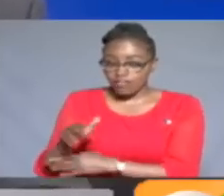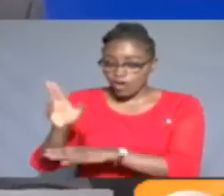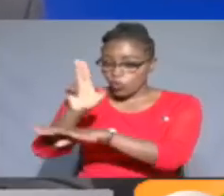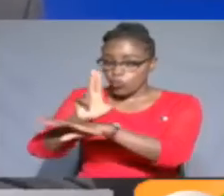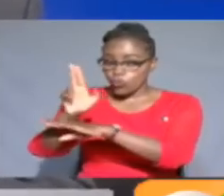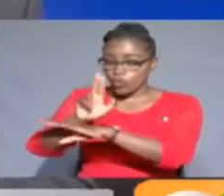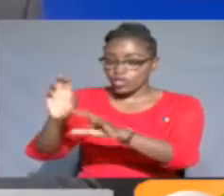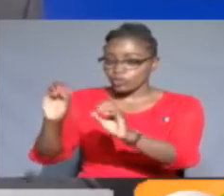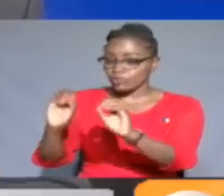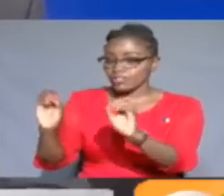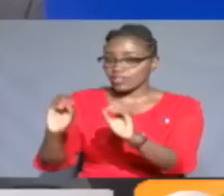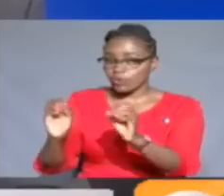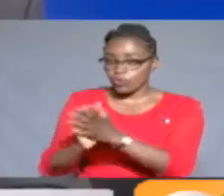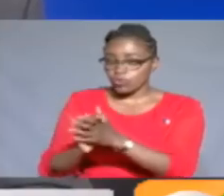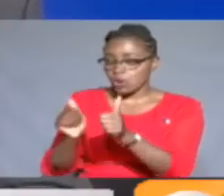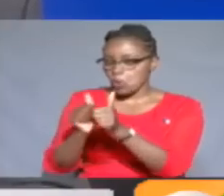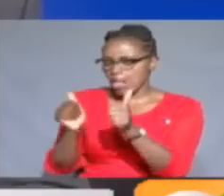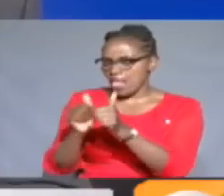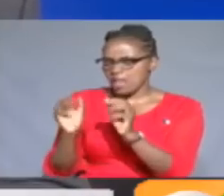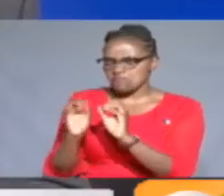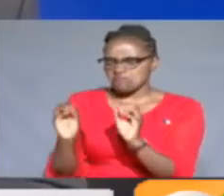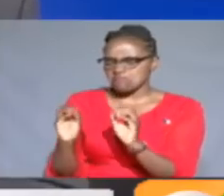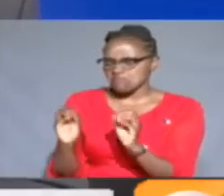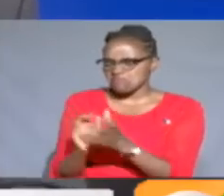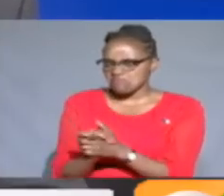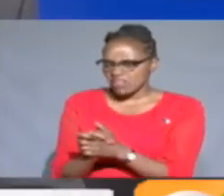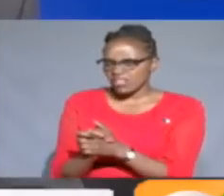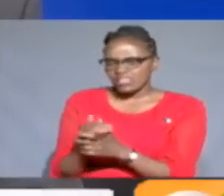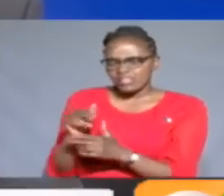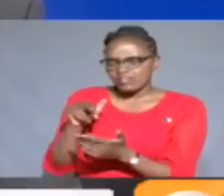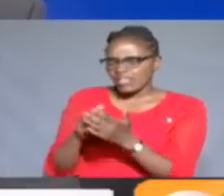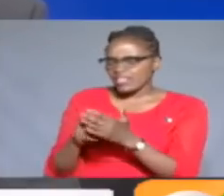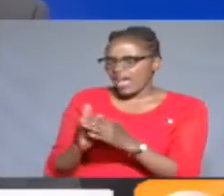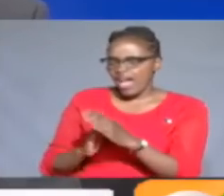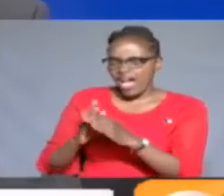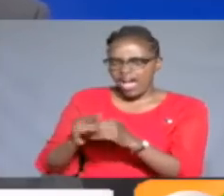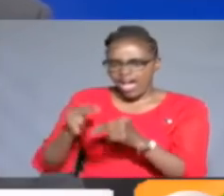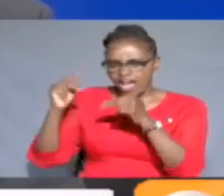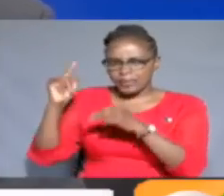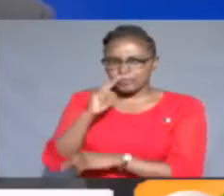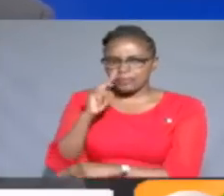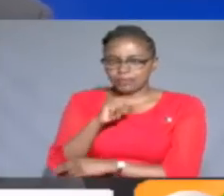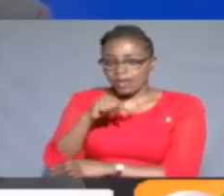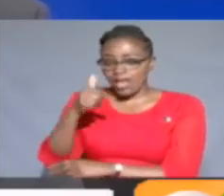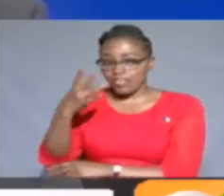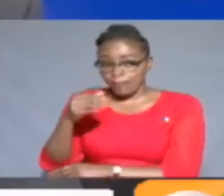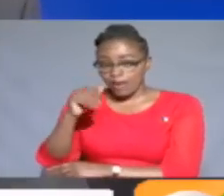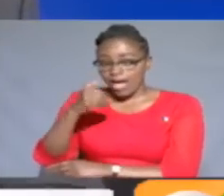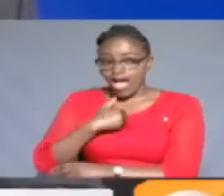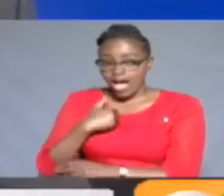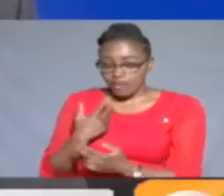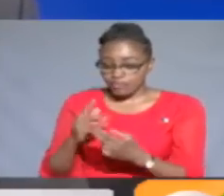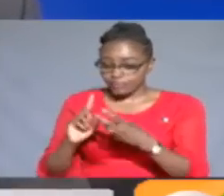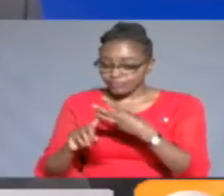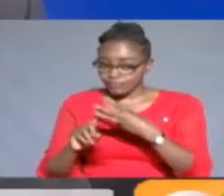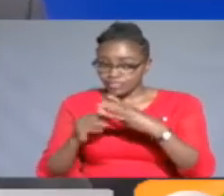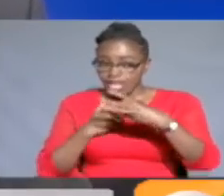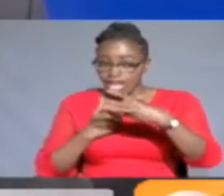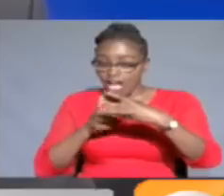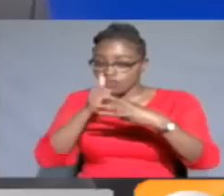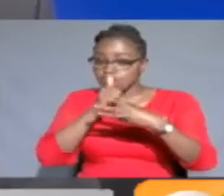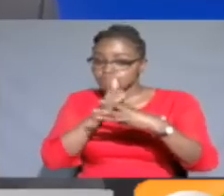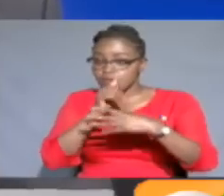using it properly. The overheads are too high. That will be another money you will have. Then there will be